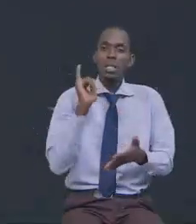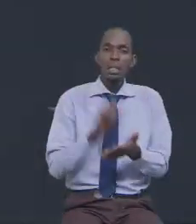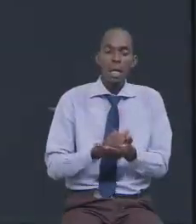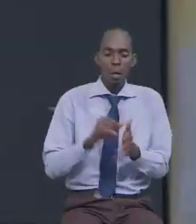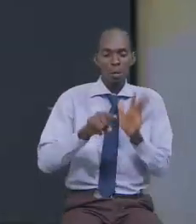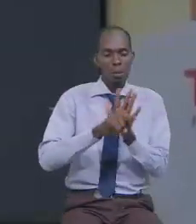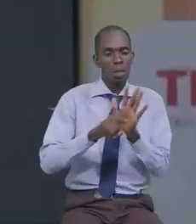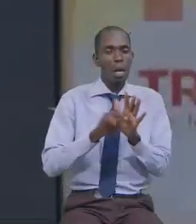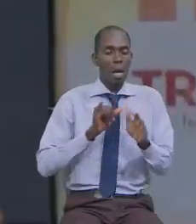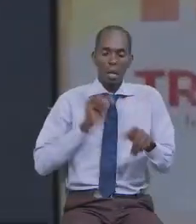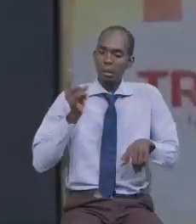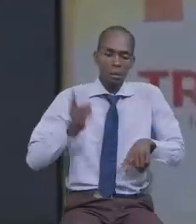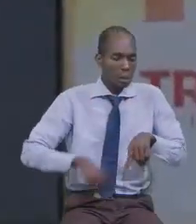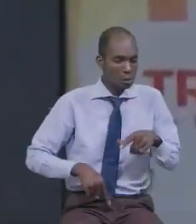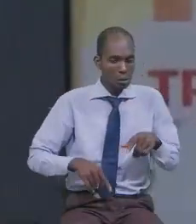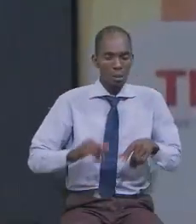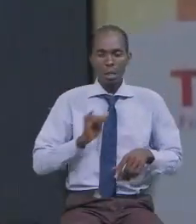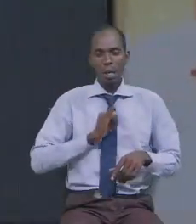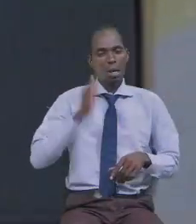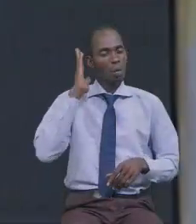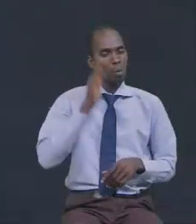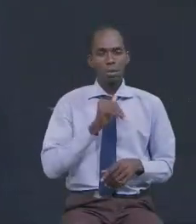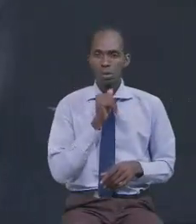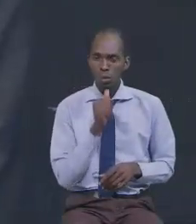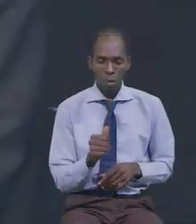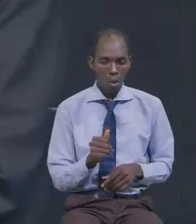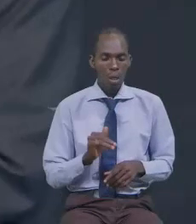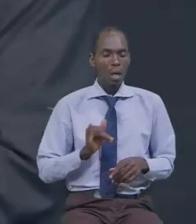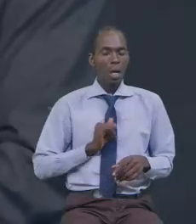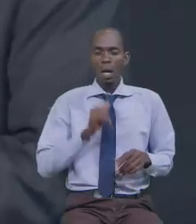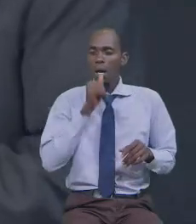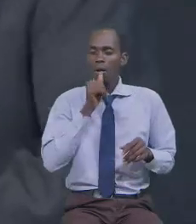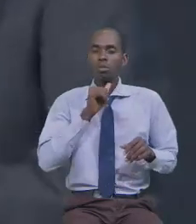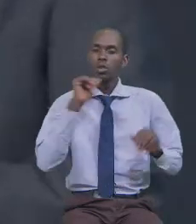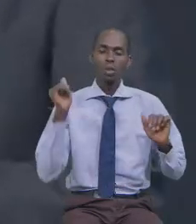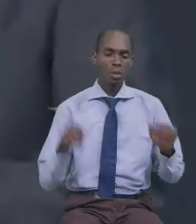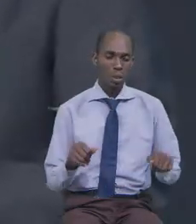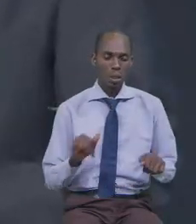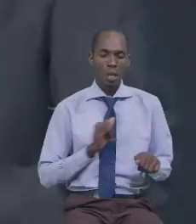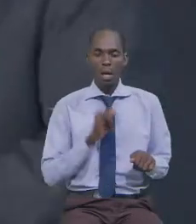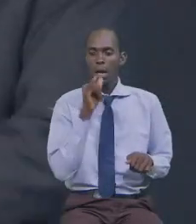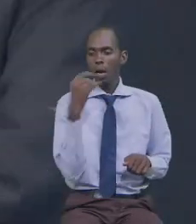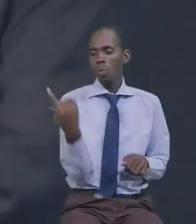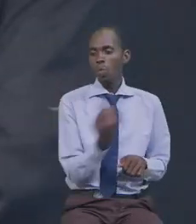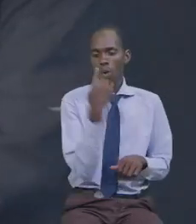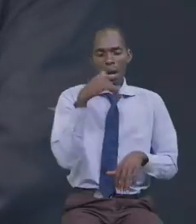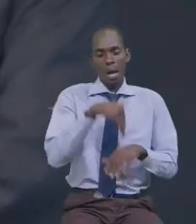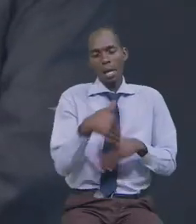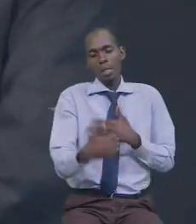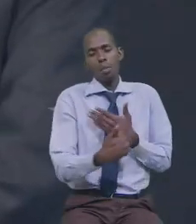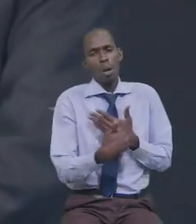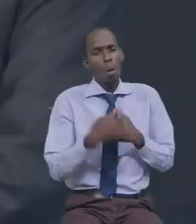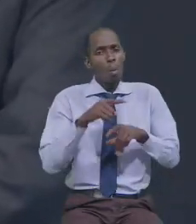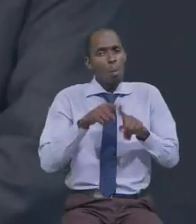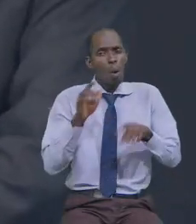not, I will not, I'm always at the back of the class. And then that day he